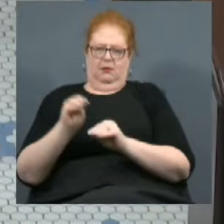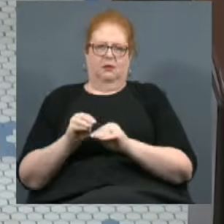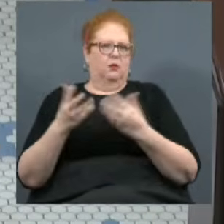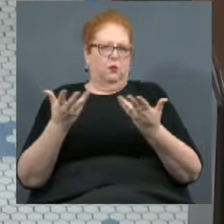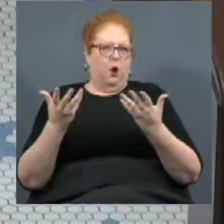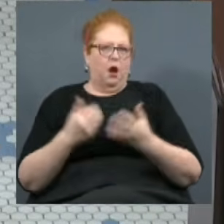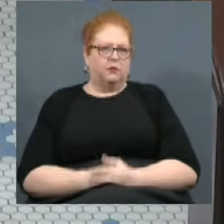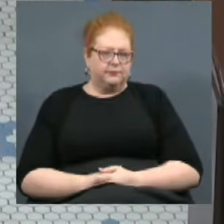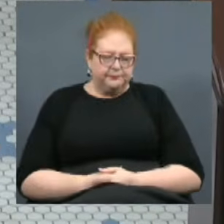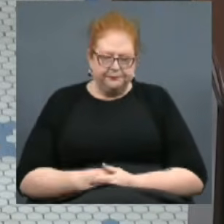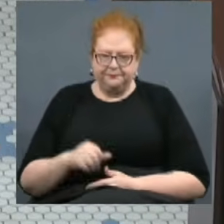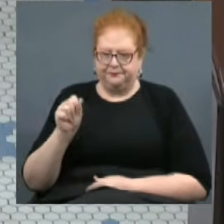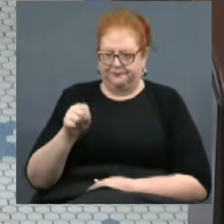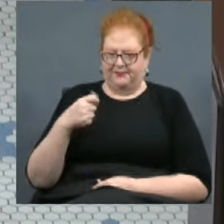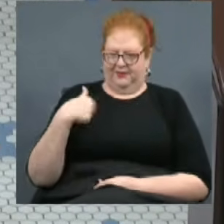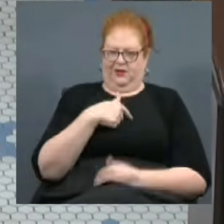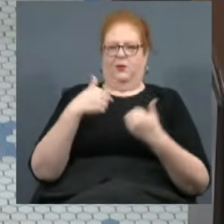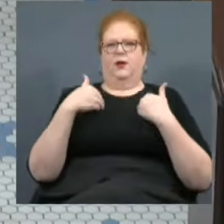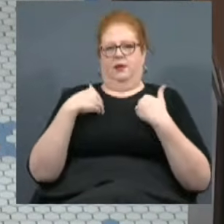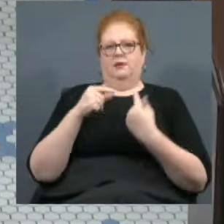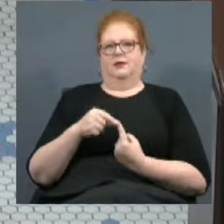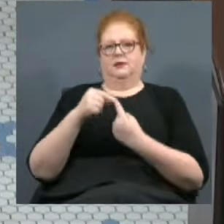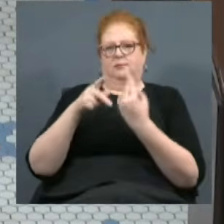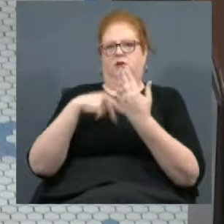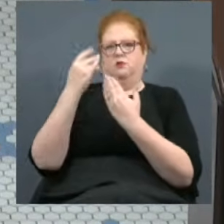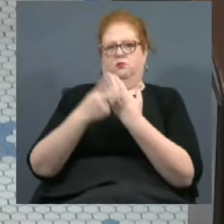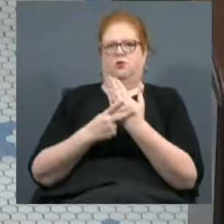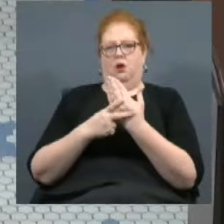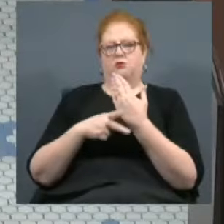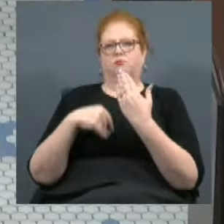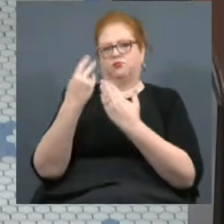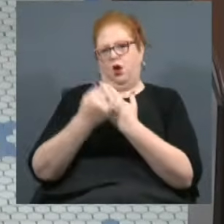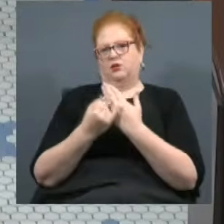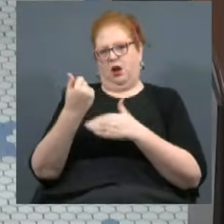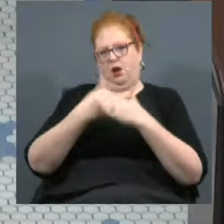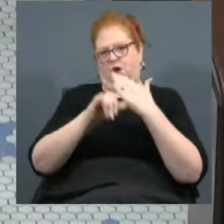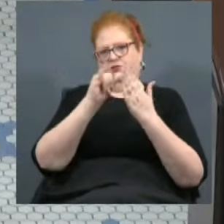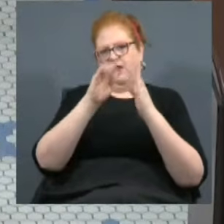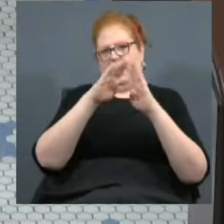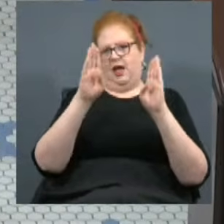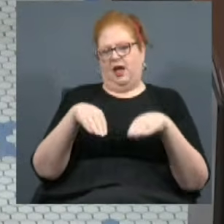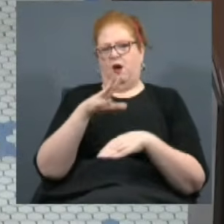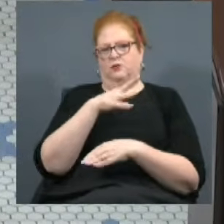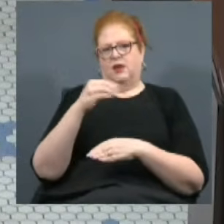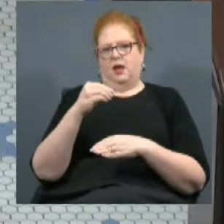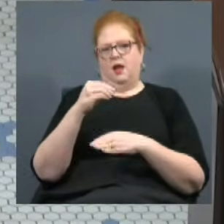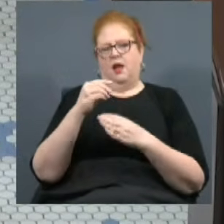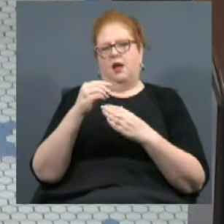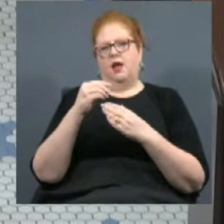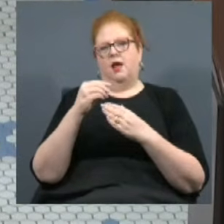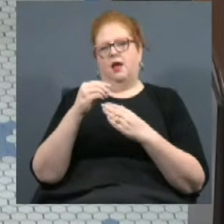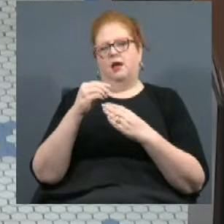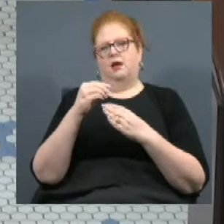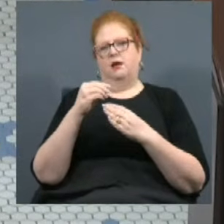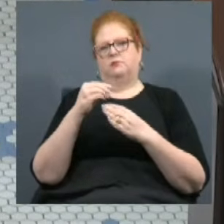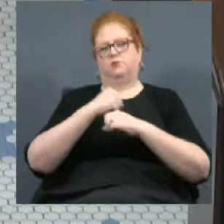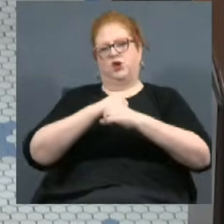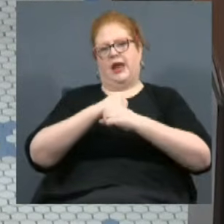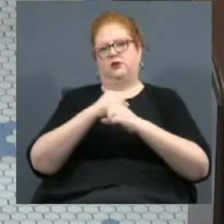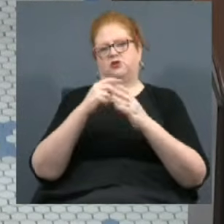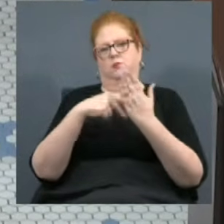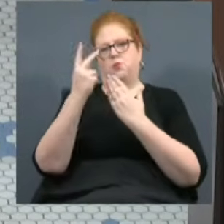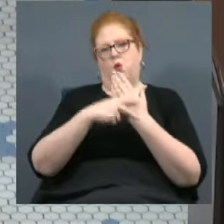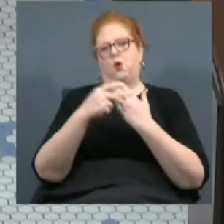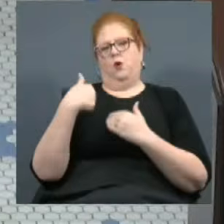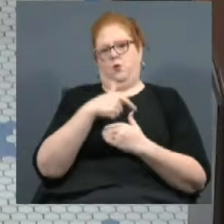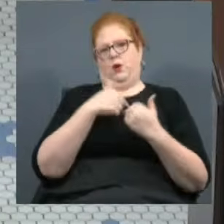we do have a special project under Housing Neighborhood Programs that we were able to take some funding that we had.